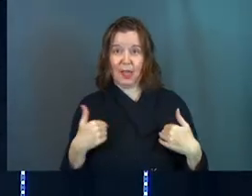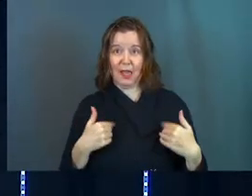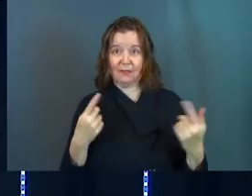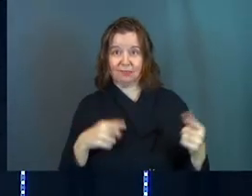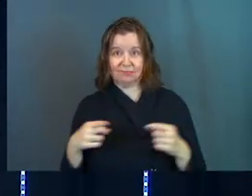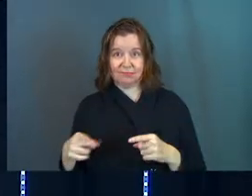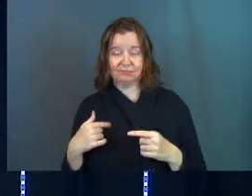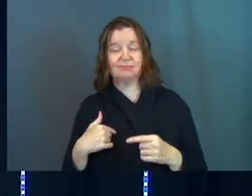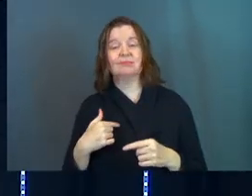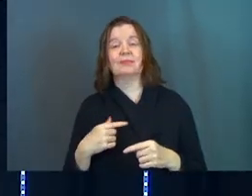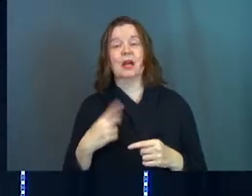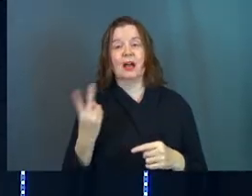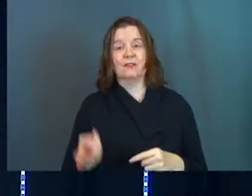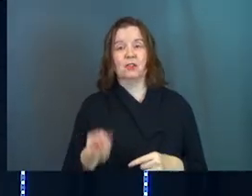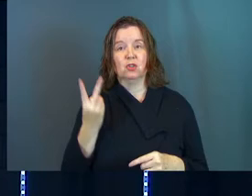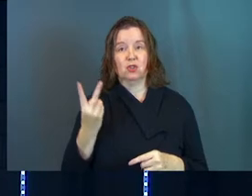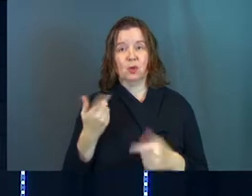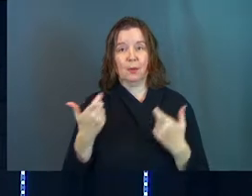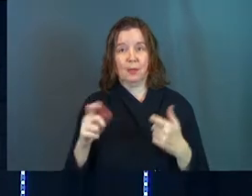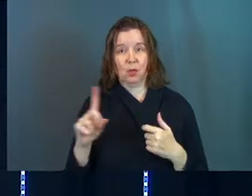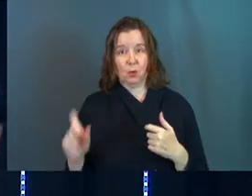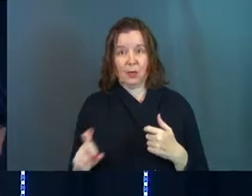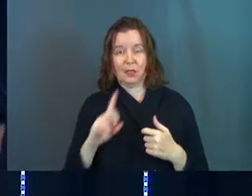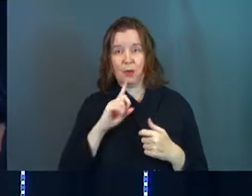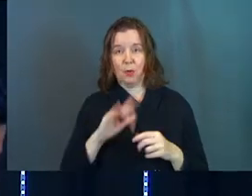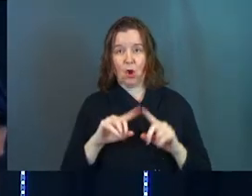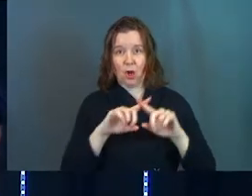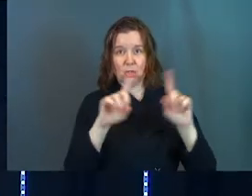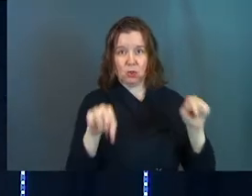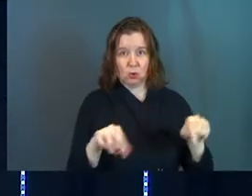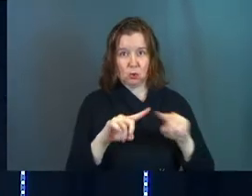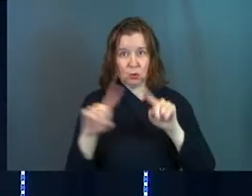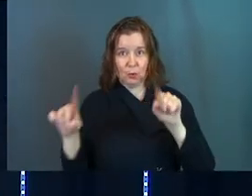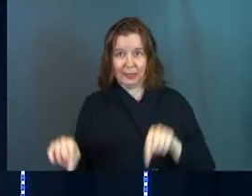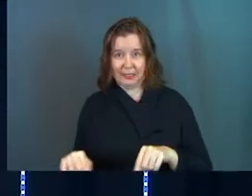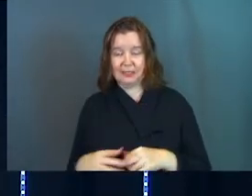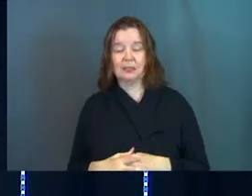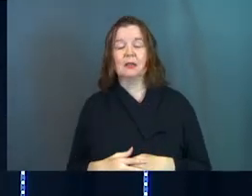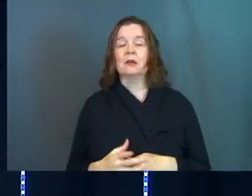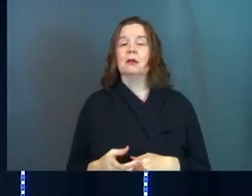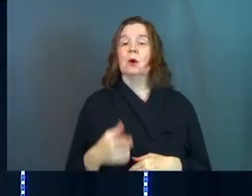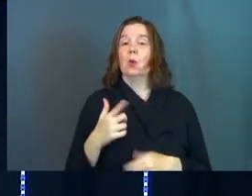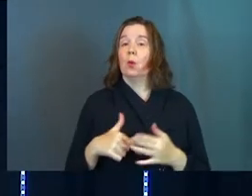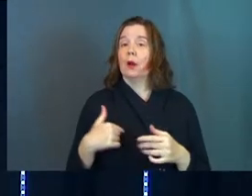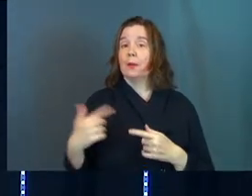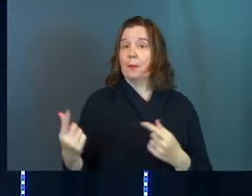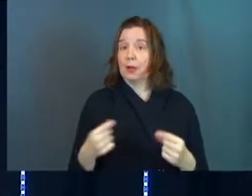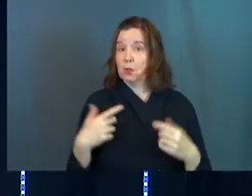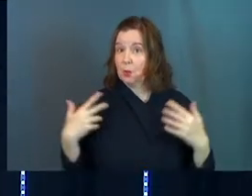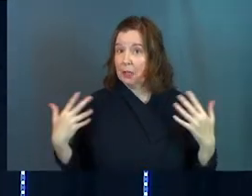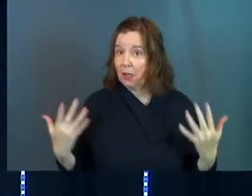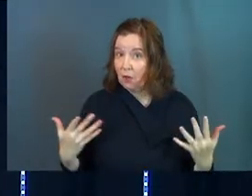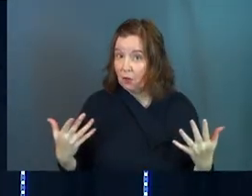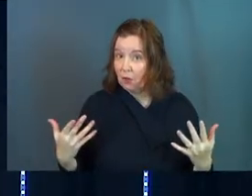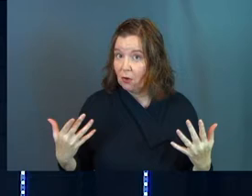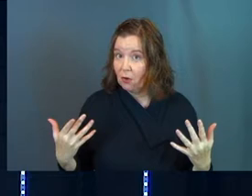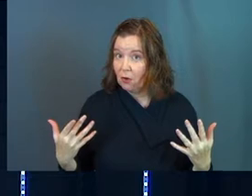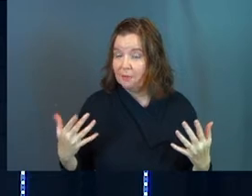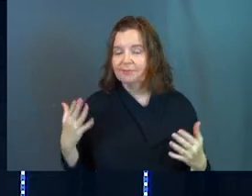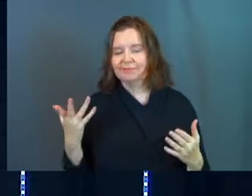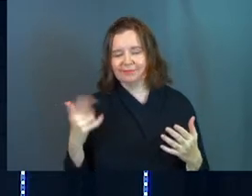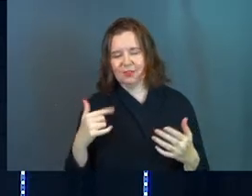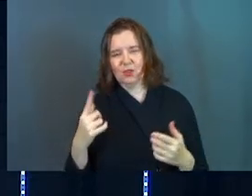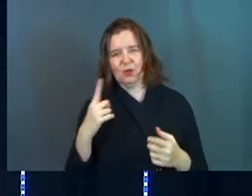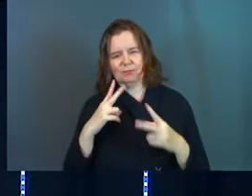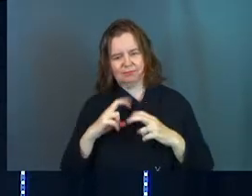to go over. I've got two big questions for you, and they're going to be on your screens right here. What am I doing here? Some